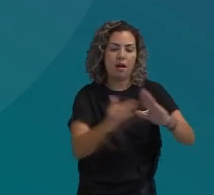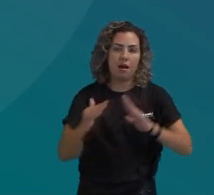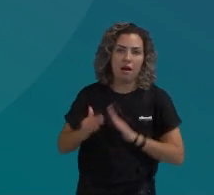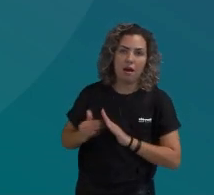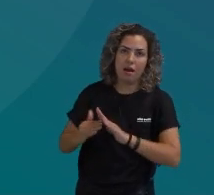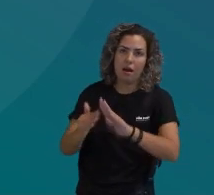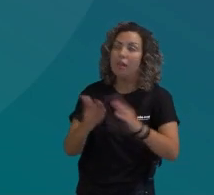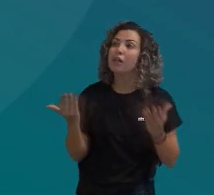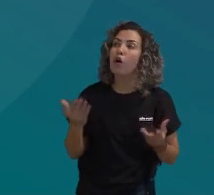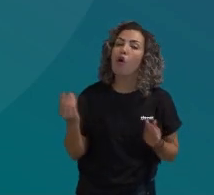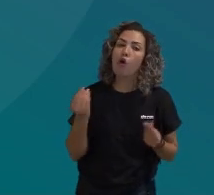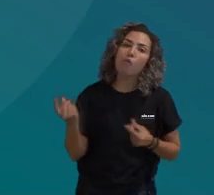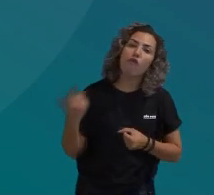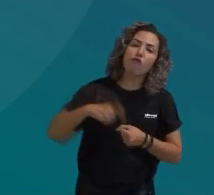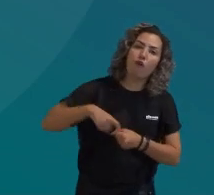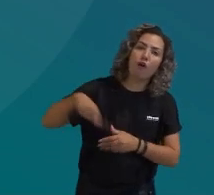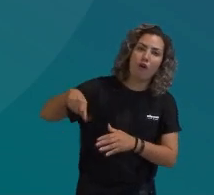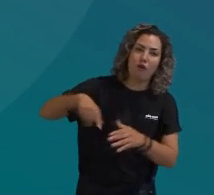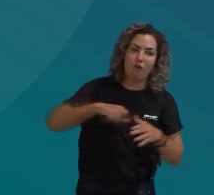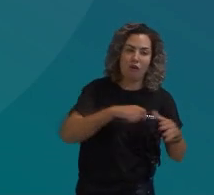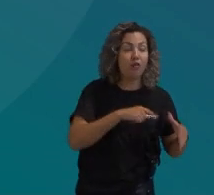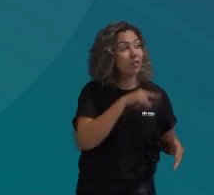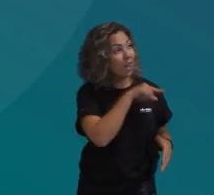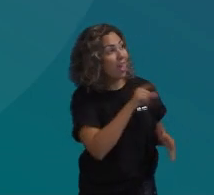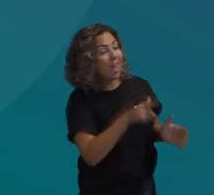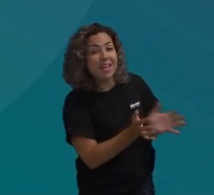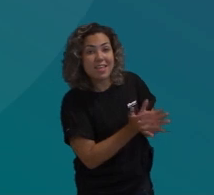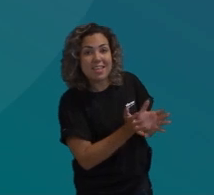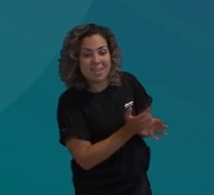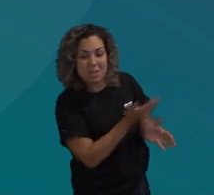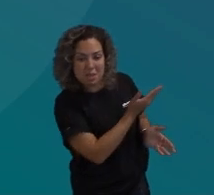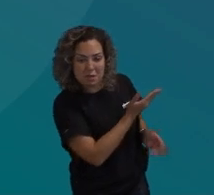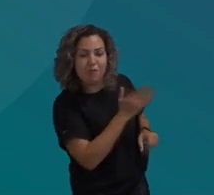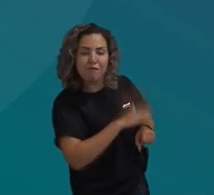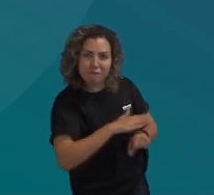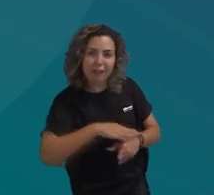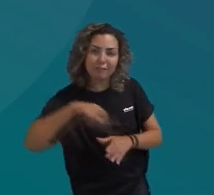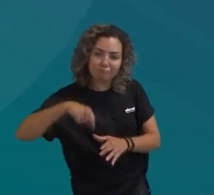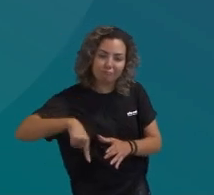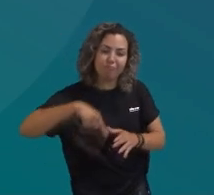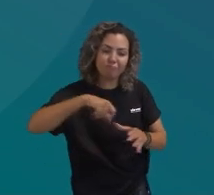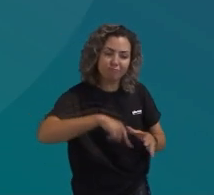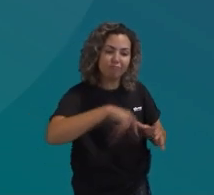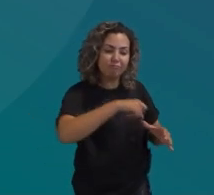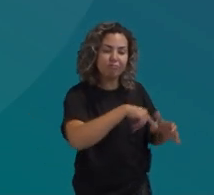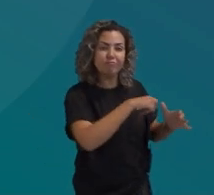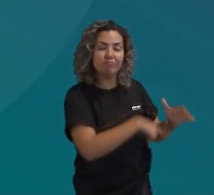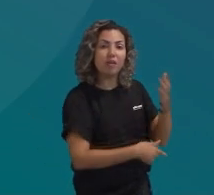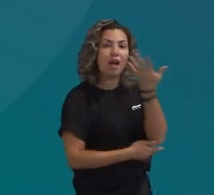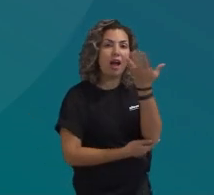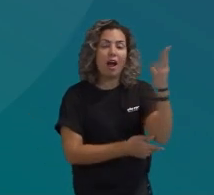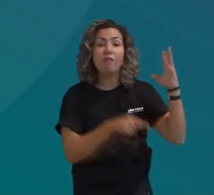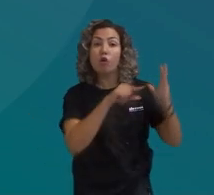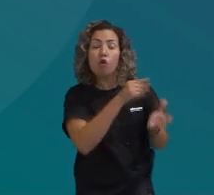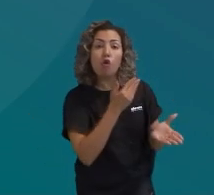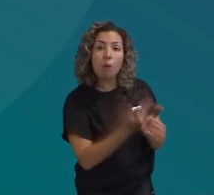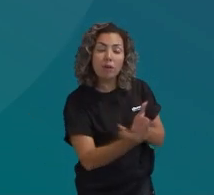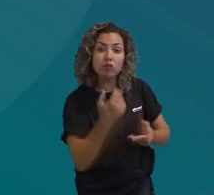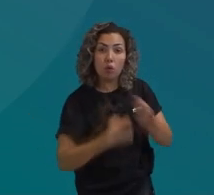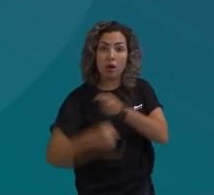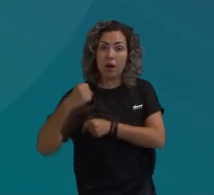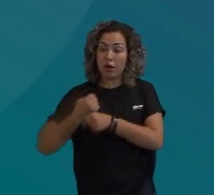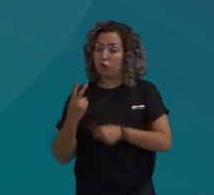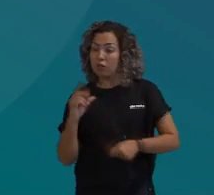this is our team. They are working on planting native trees. Since 2021, we have planted more